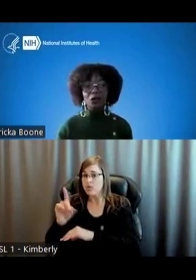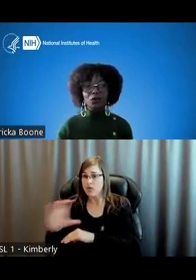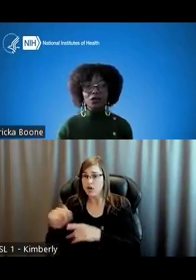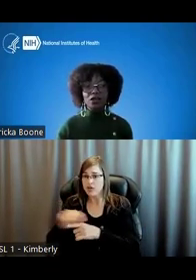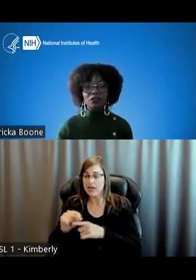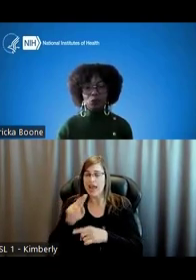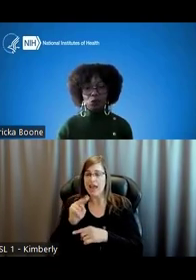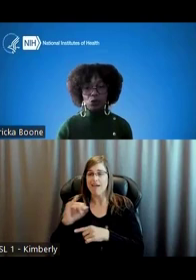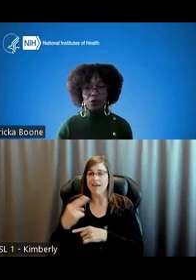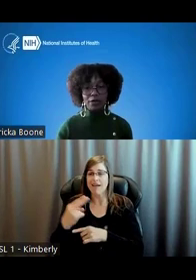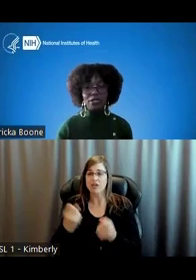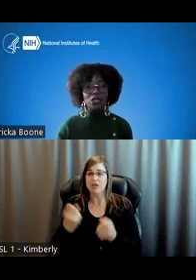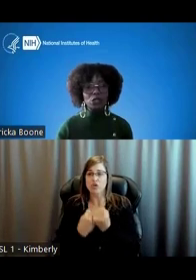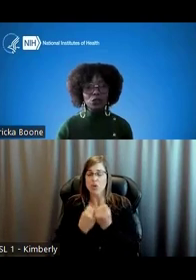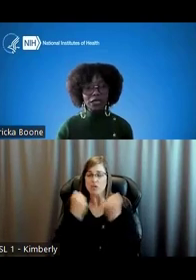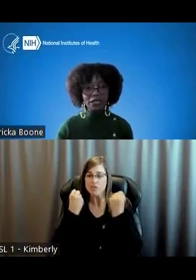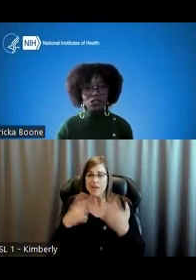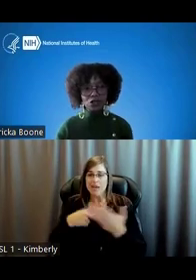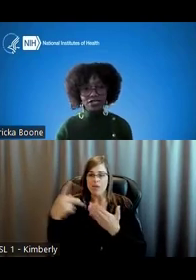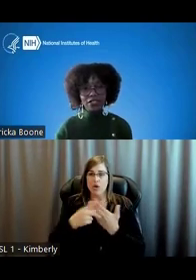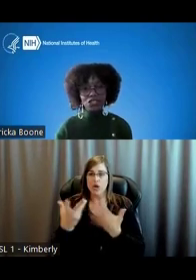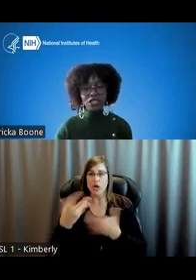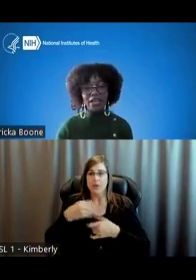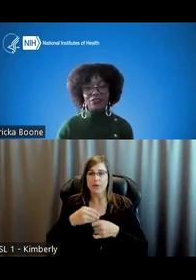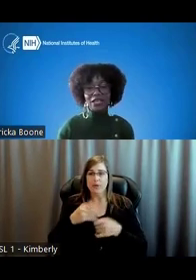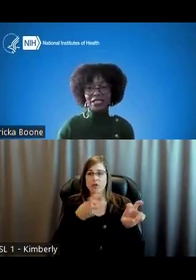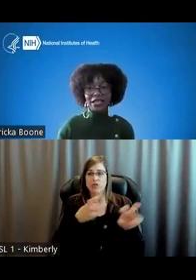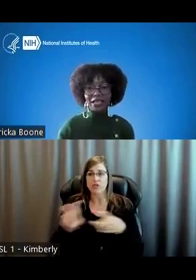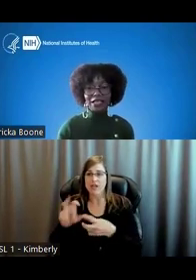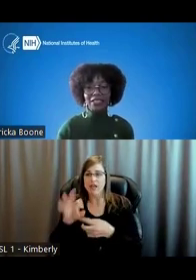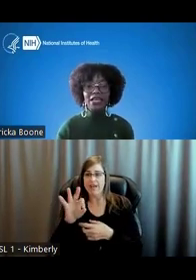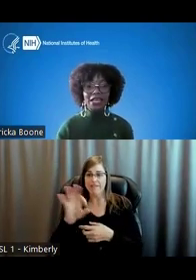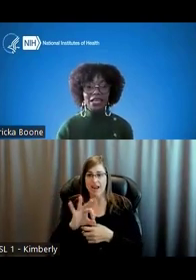a number of programs, including this transition